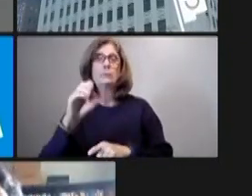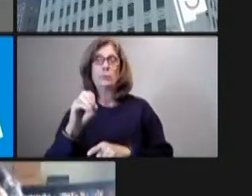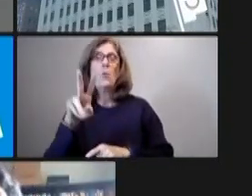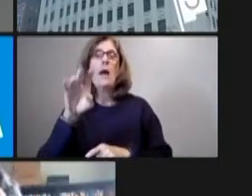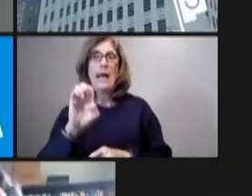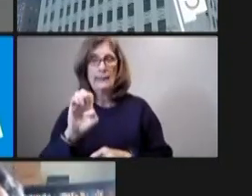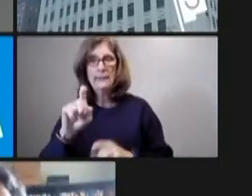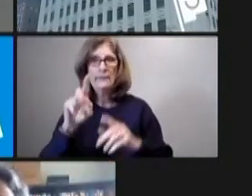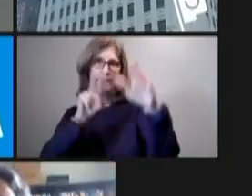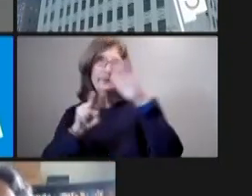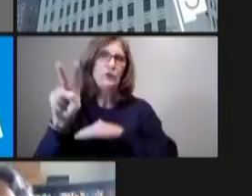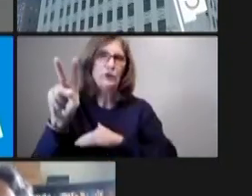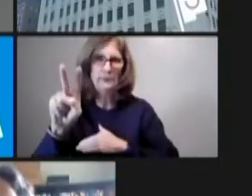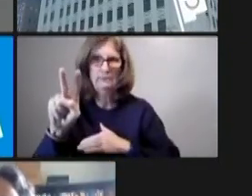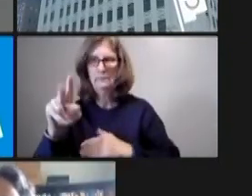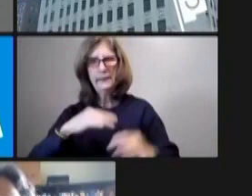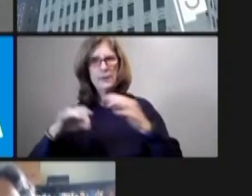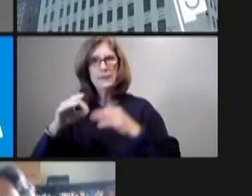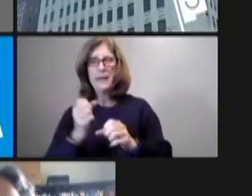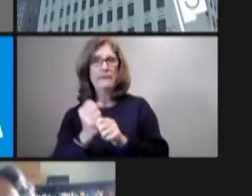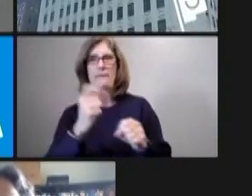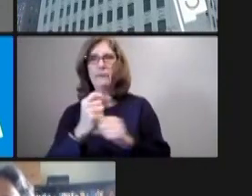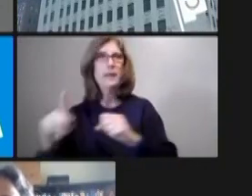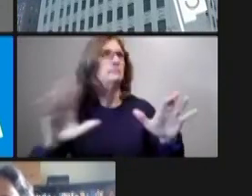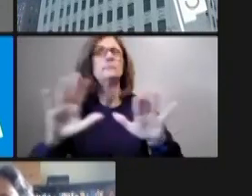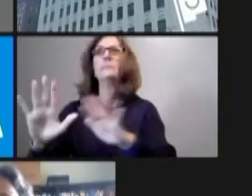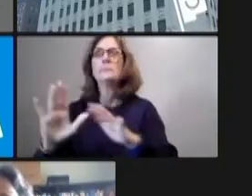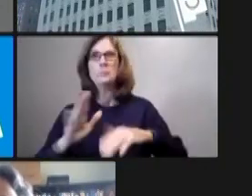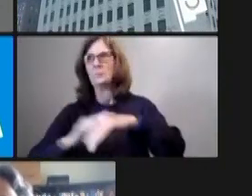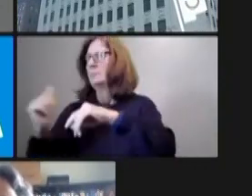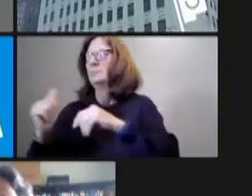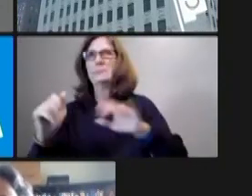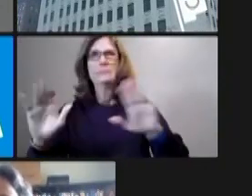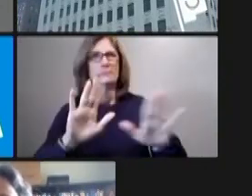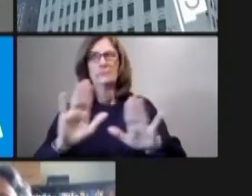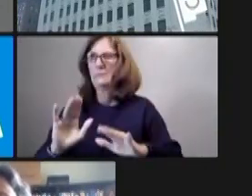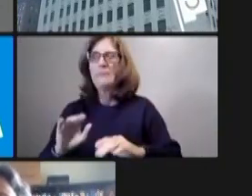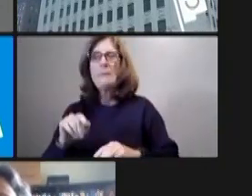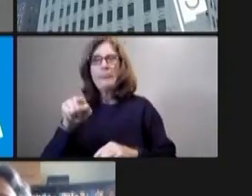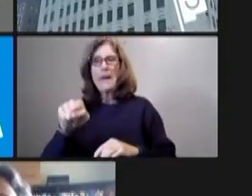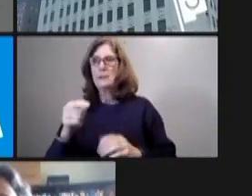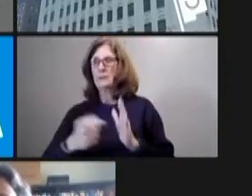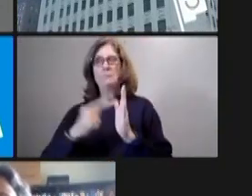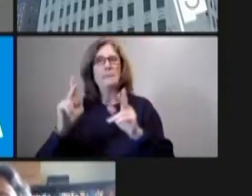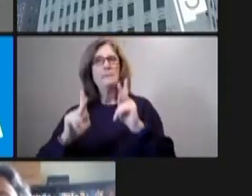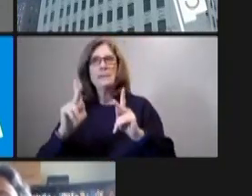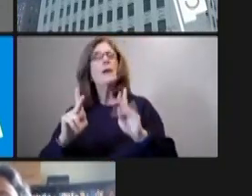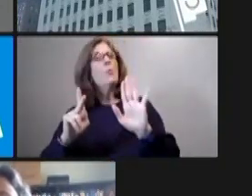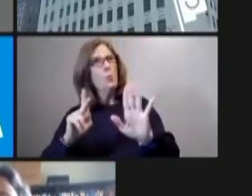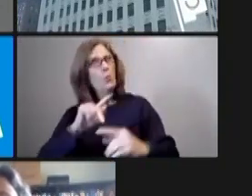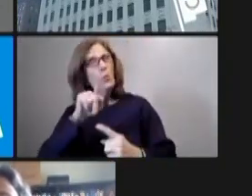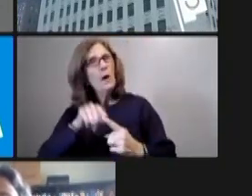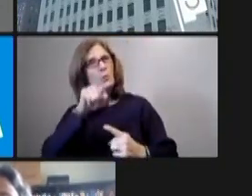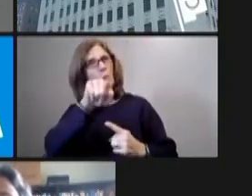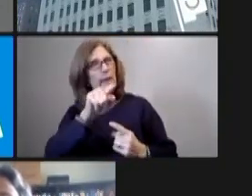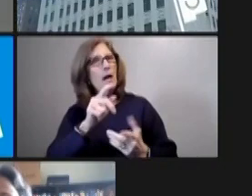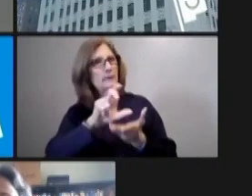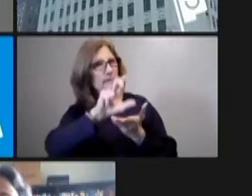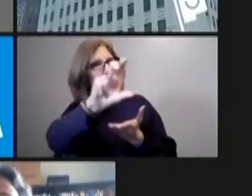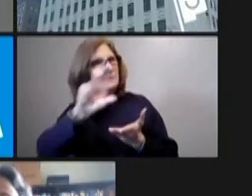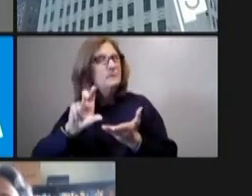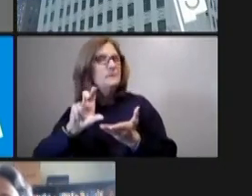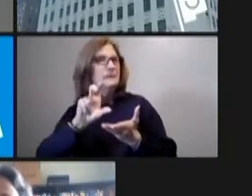reactively every year. She's not on the call right now, but Adrian asks us, you know, when we're allocating our money, like, who are we and what do we want to be